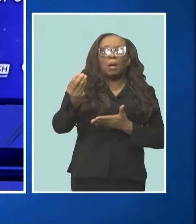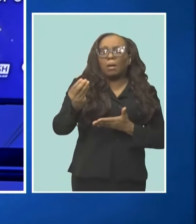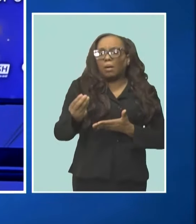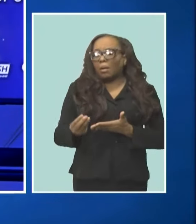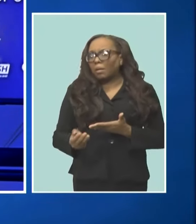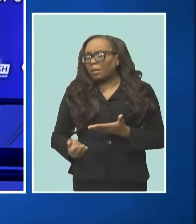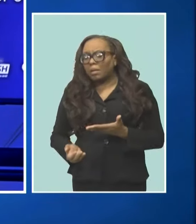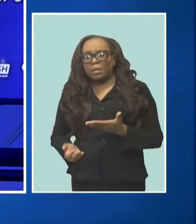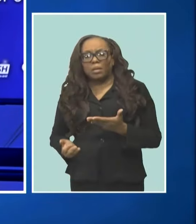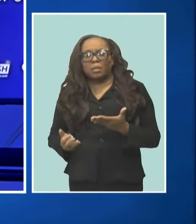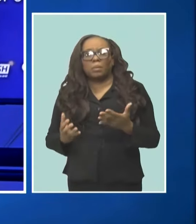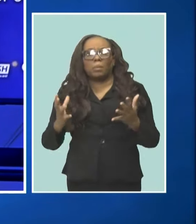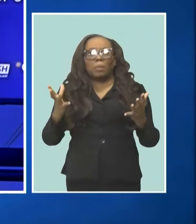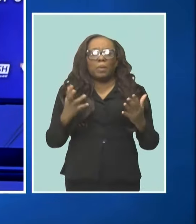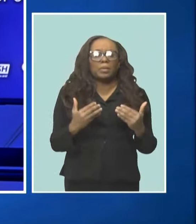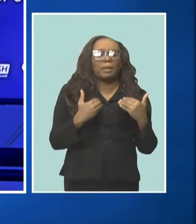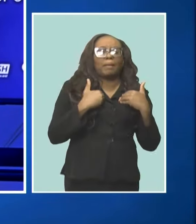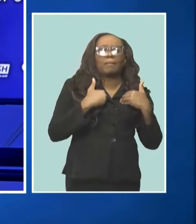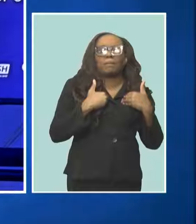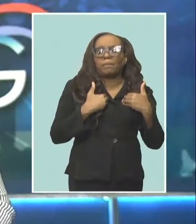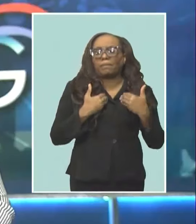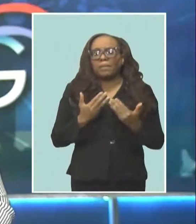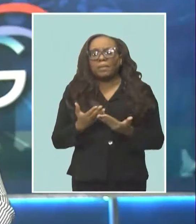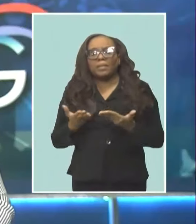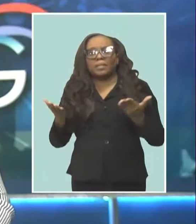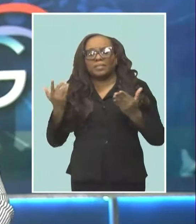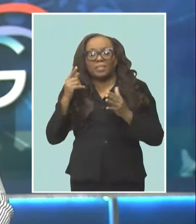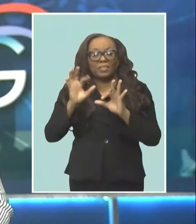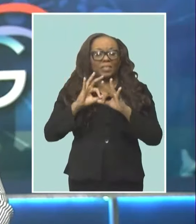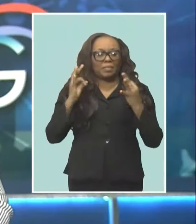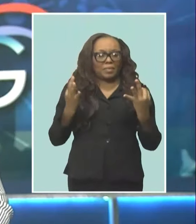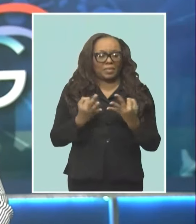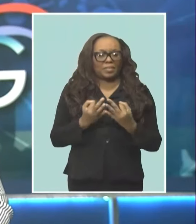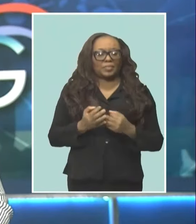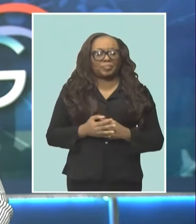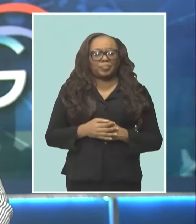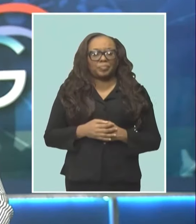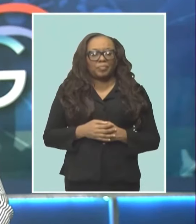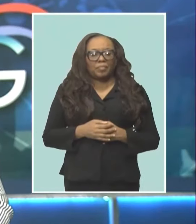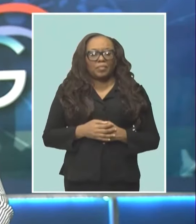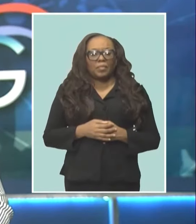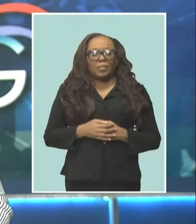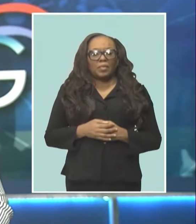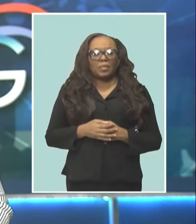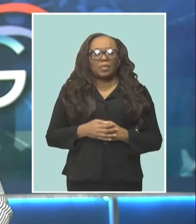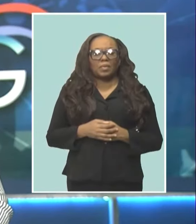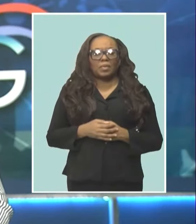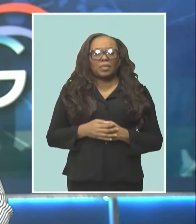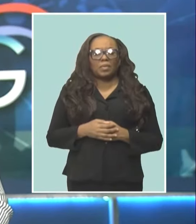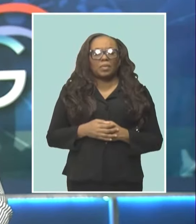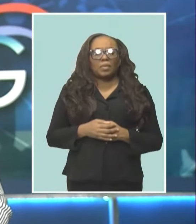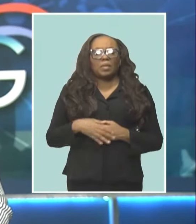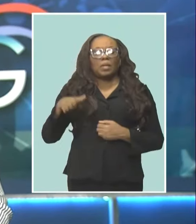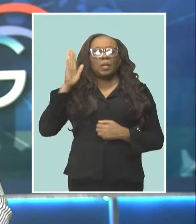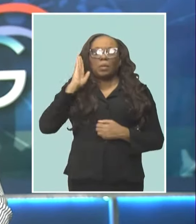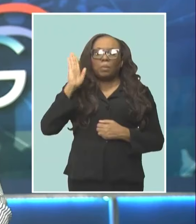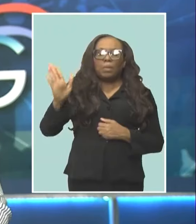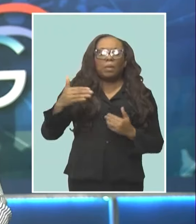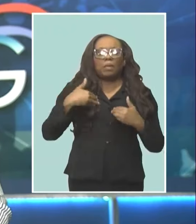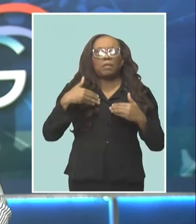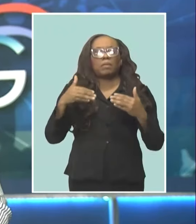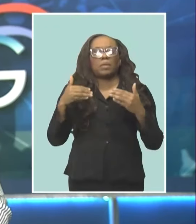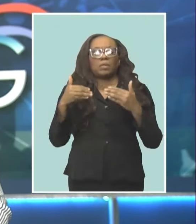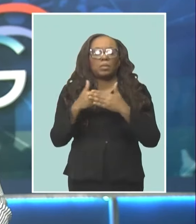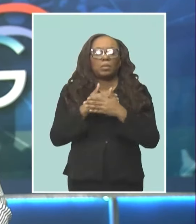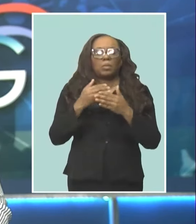the expectations of others in the family. We also heard that Barbadians can look forward to innovative changes